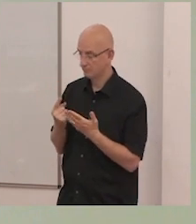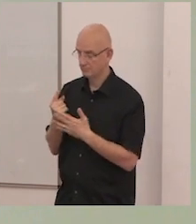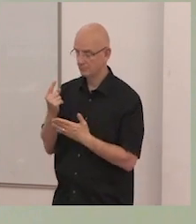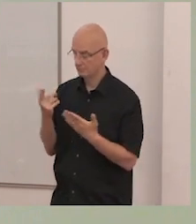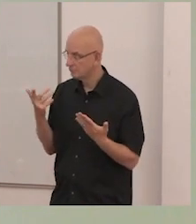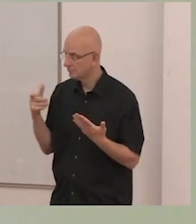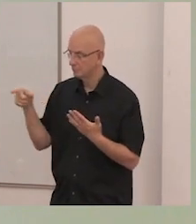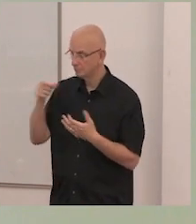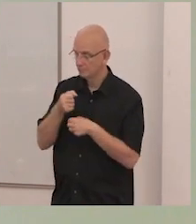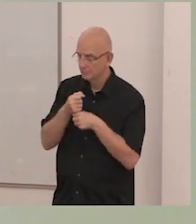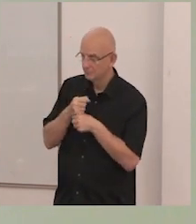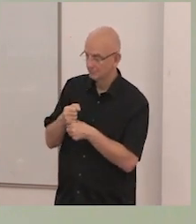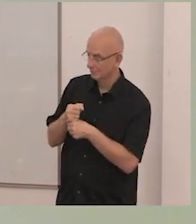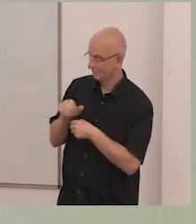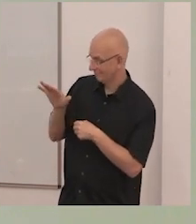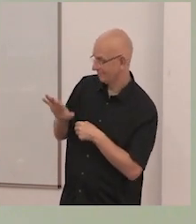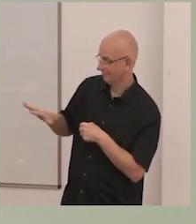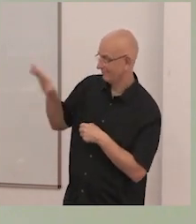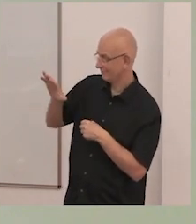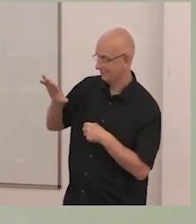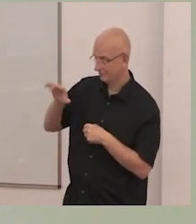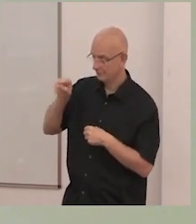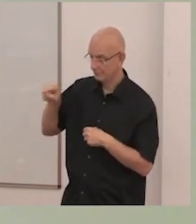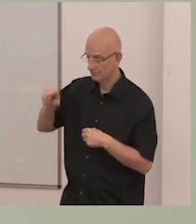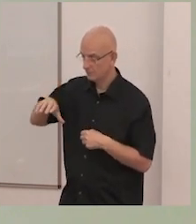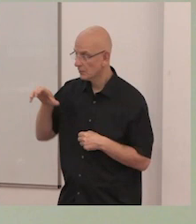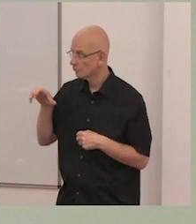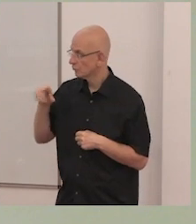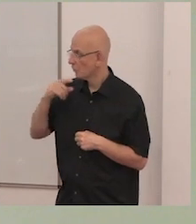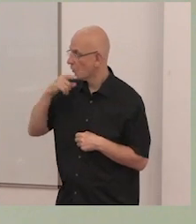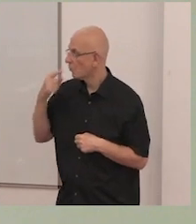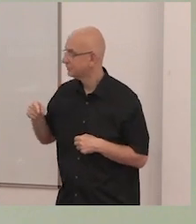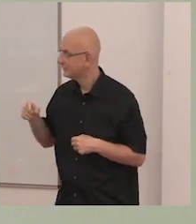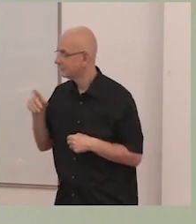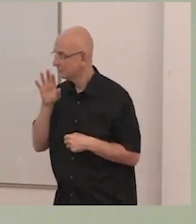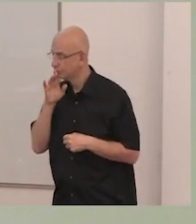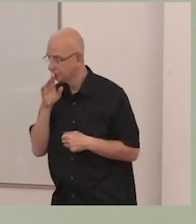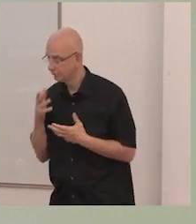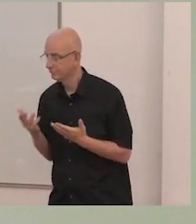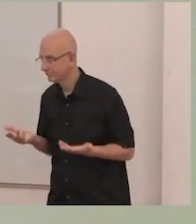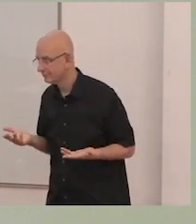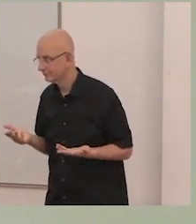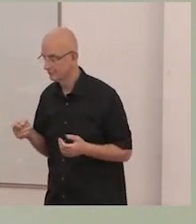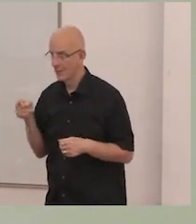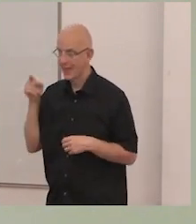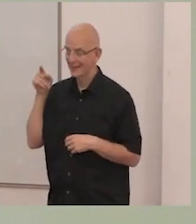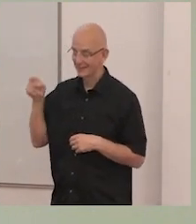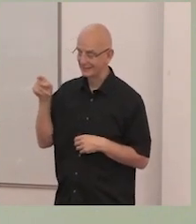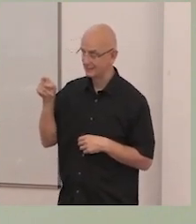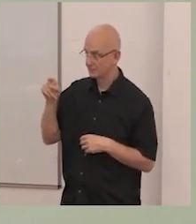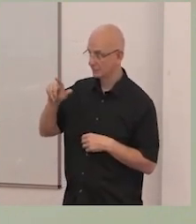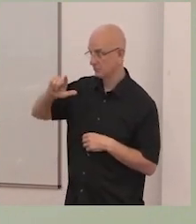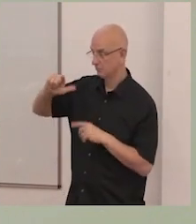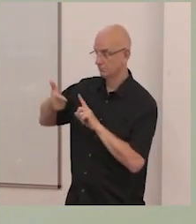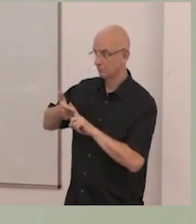Russian-speaking country, he was deputy minister, he was experienced politician, and he was